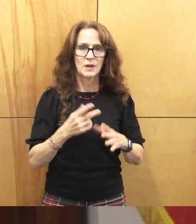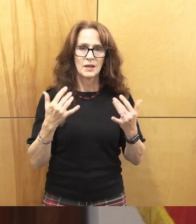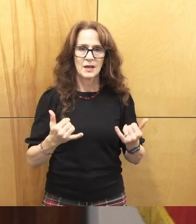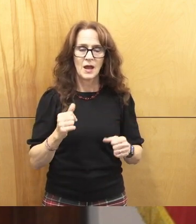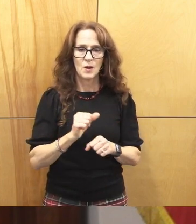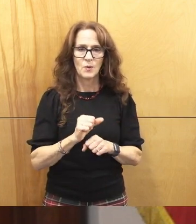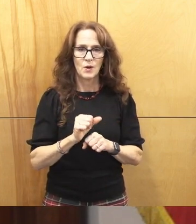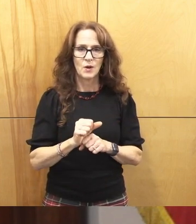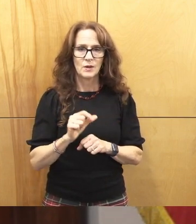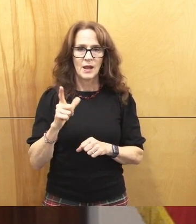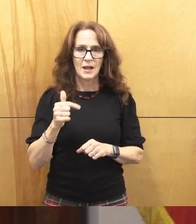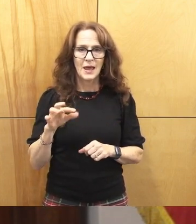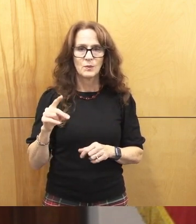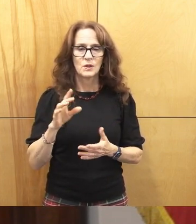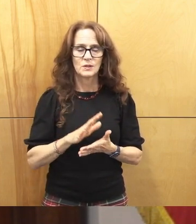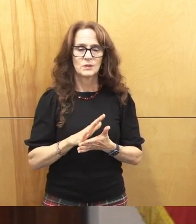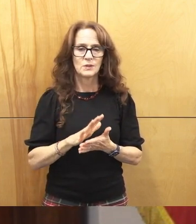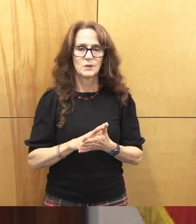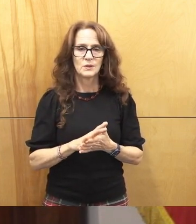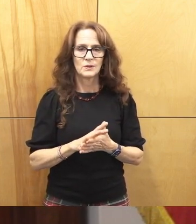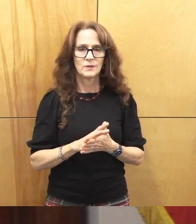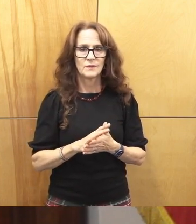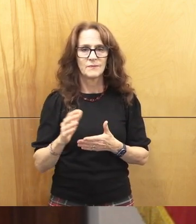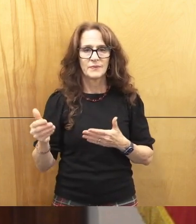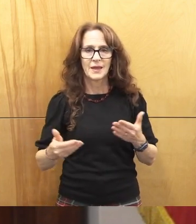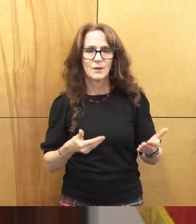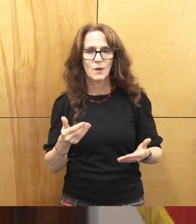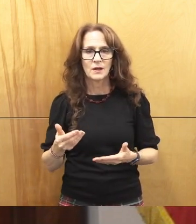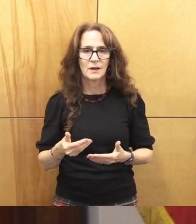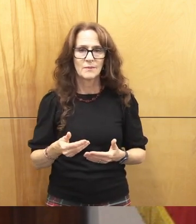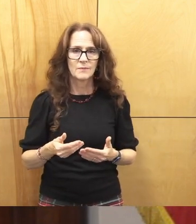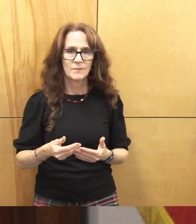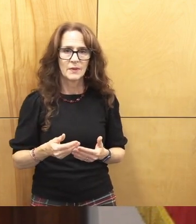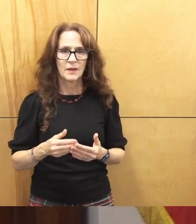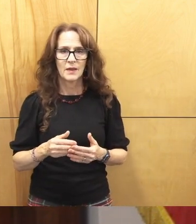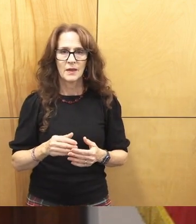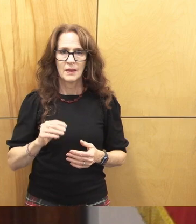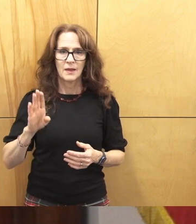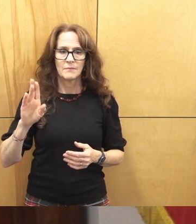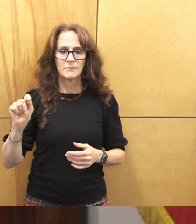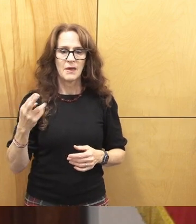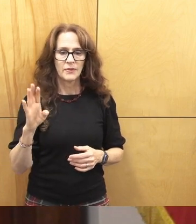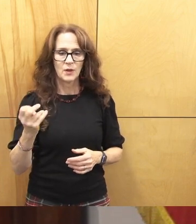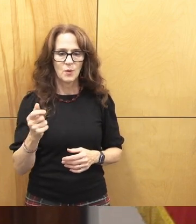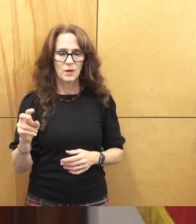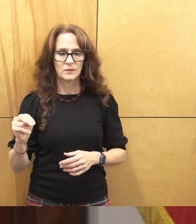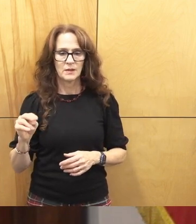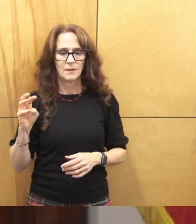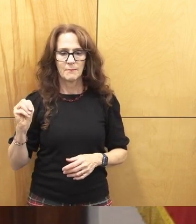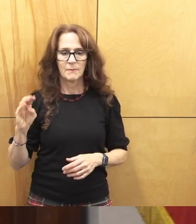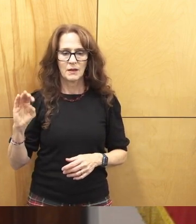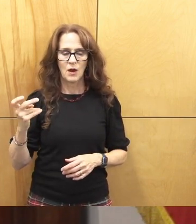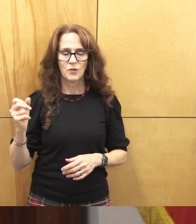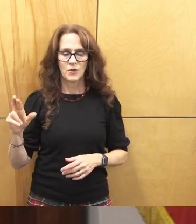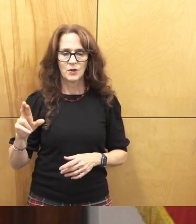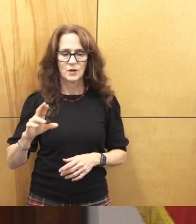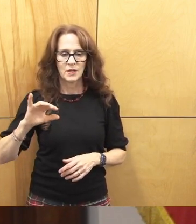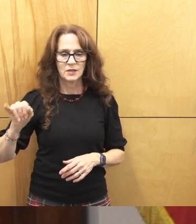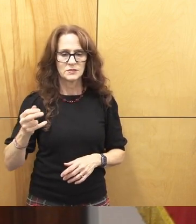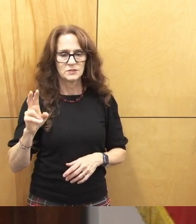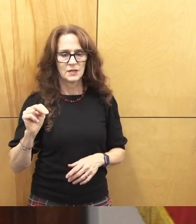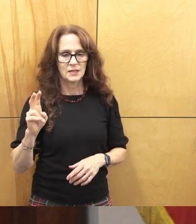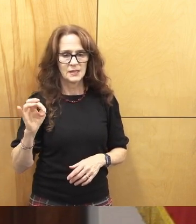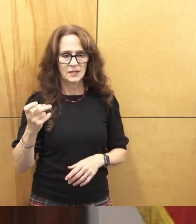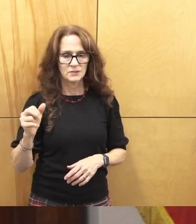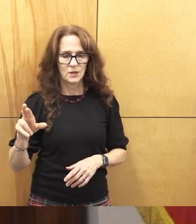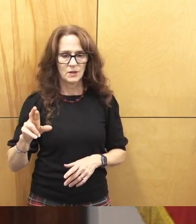work at Lakewood Schools. And so they welcomed Beth Cohen, who is now at MacArthur, Jenny Salazar,